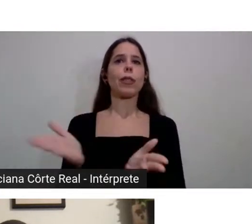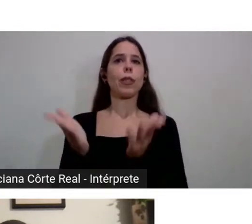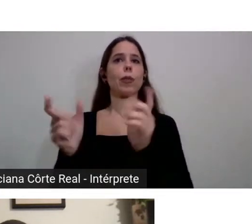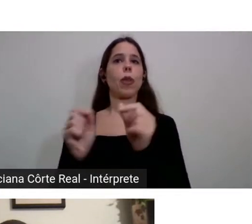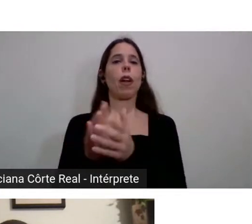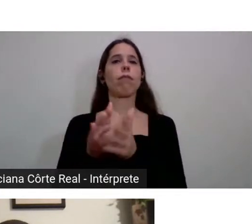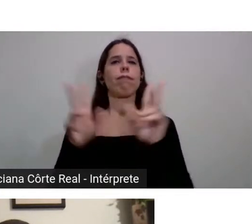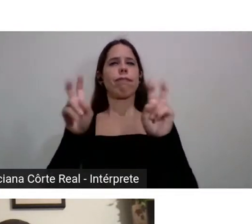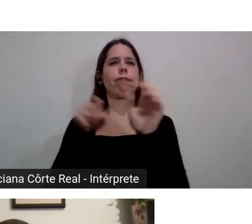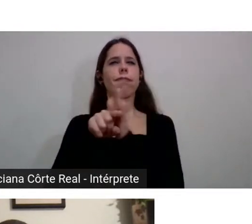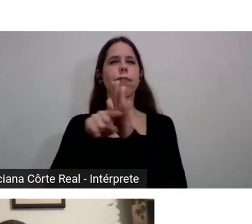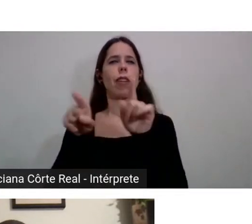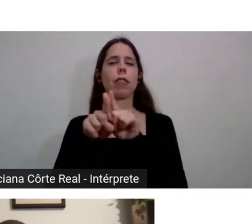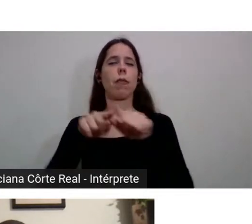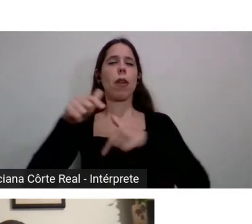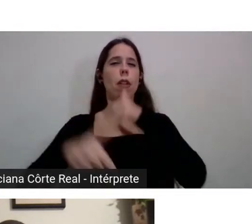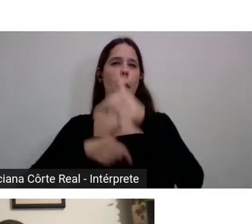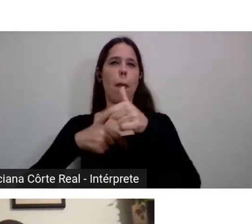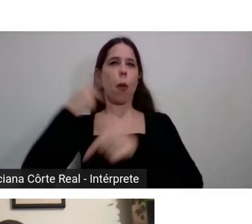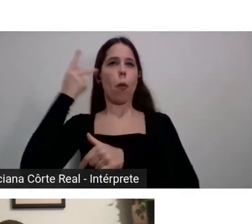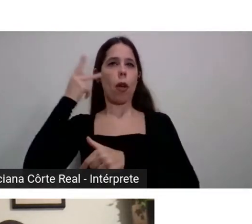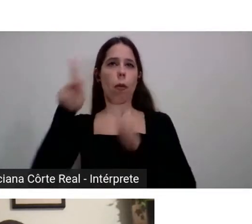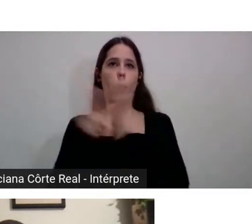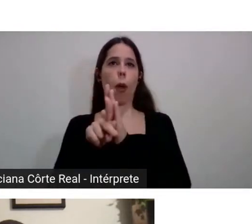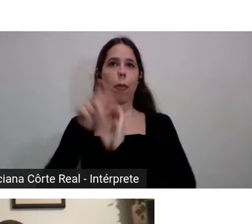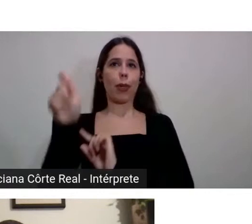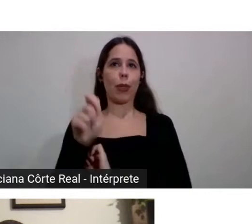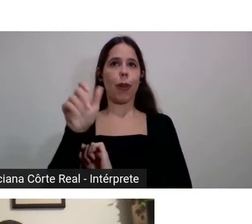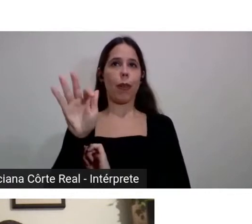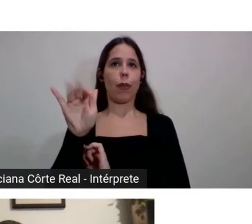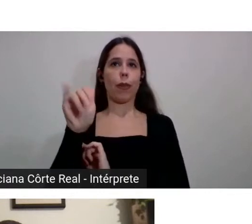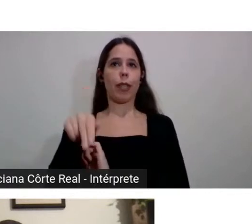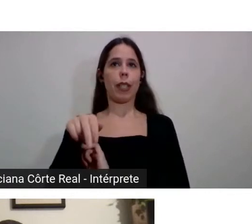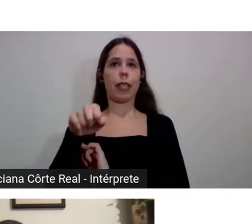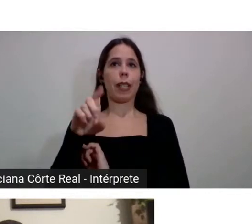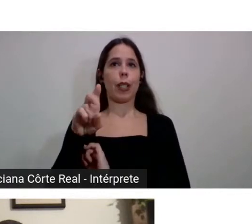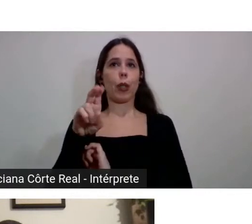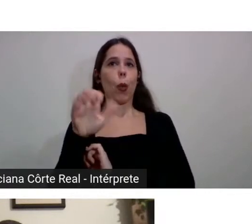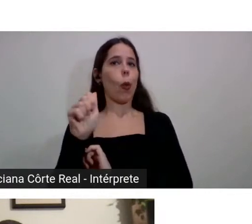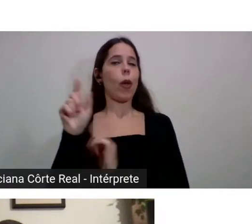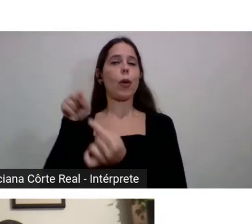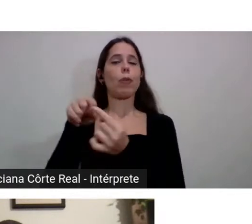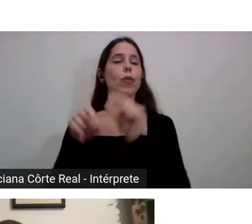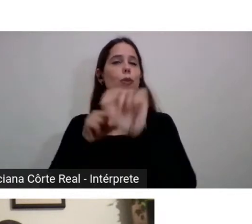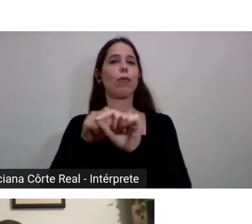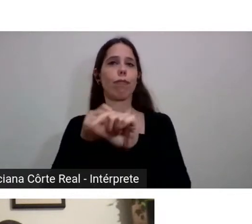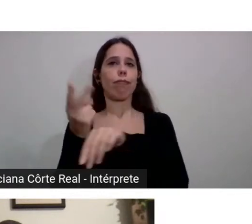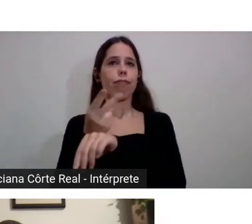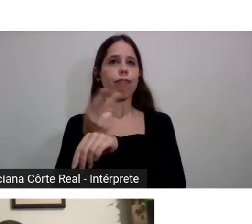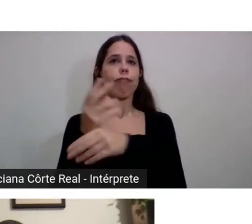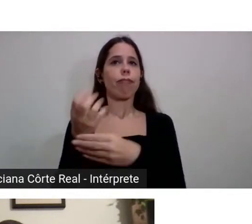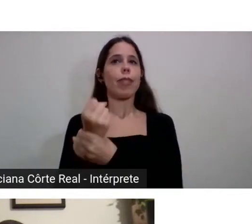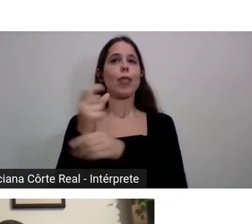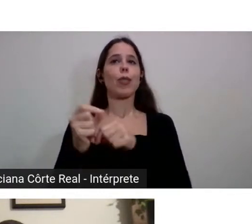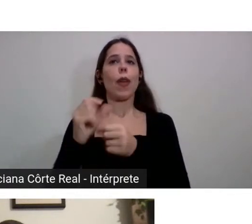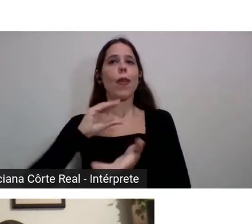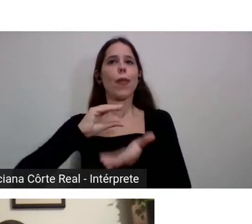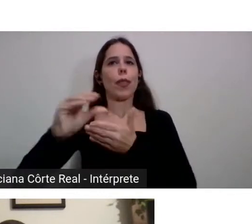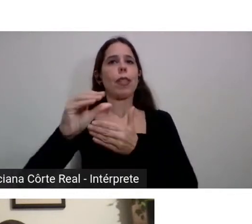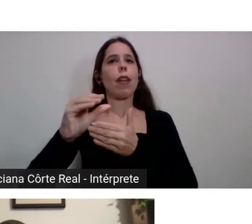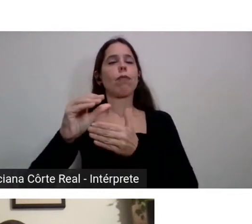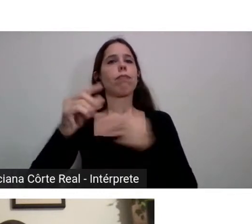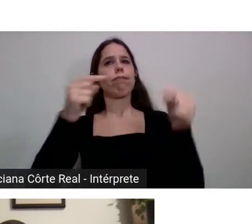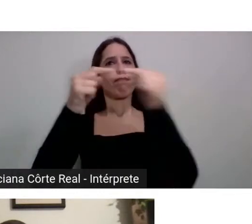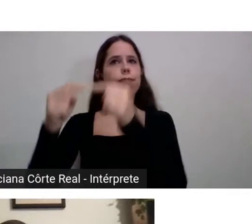Fineduca, da nossa associação, no sentido de buscar a garantia de um financiamento equitativo e adequado para todas as